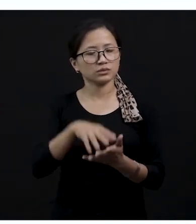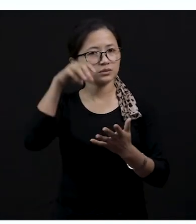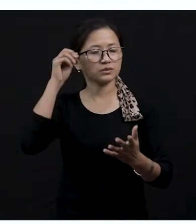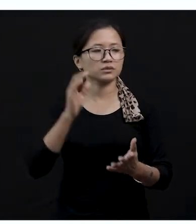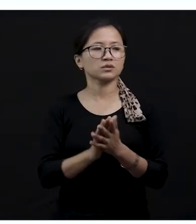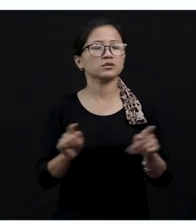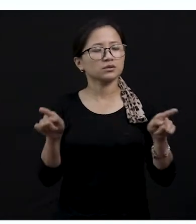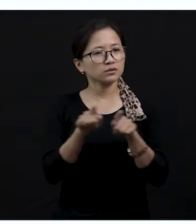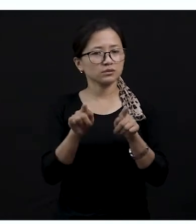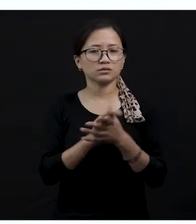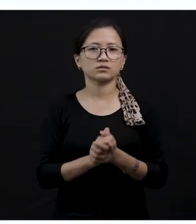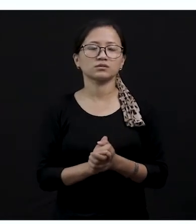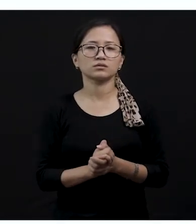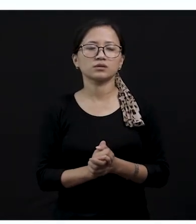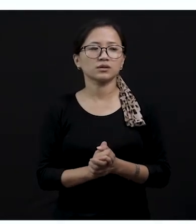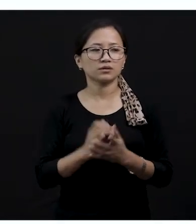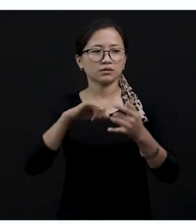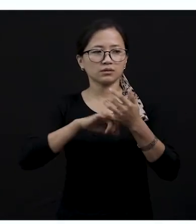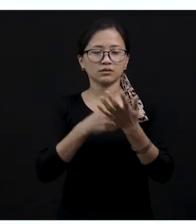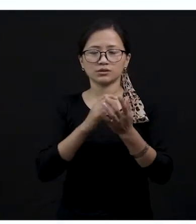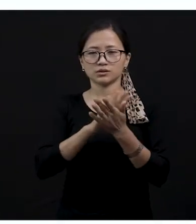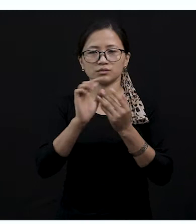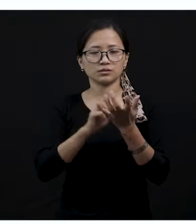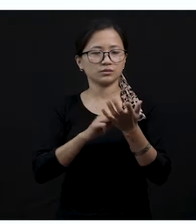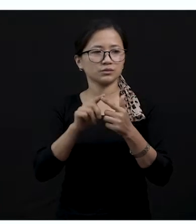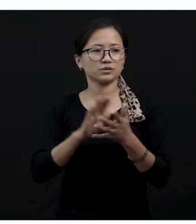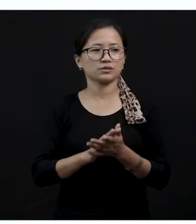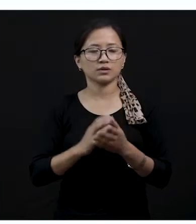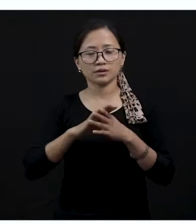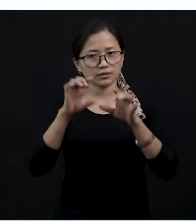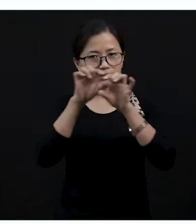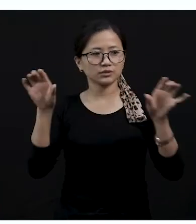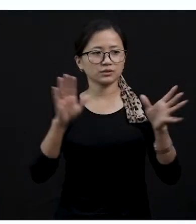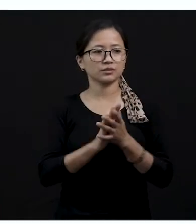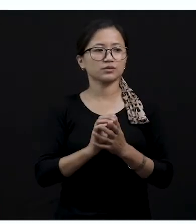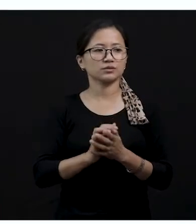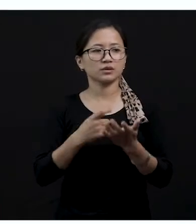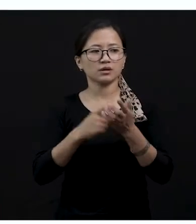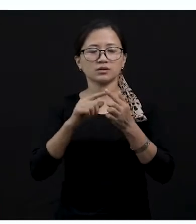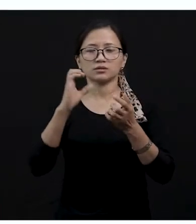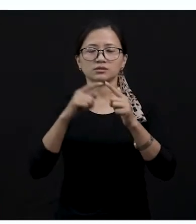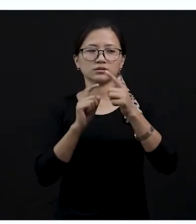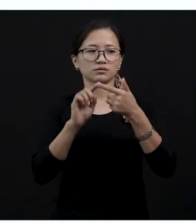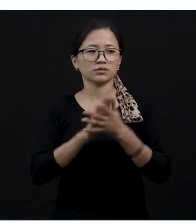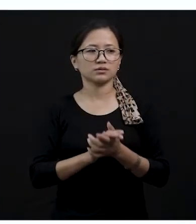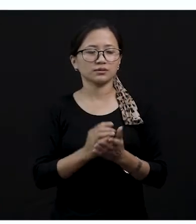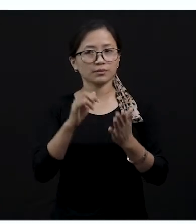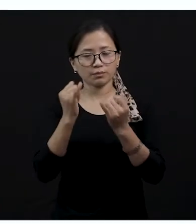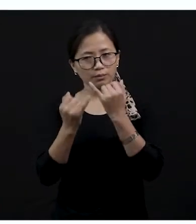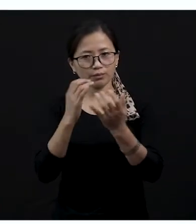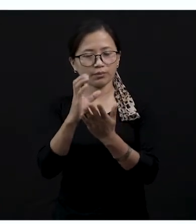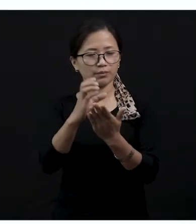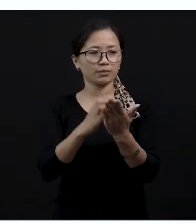poem as well as the rhyme scheme. We will also learn to recite the poem correctly. We